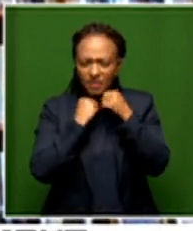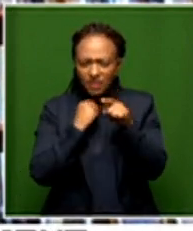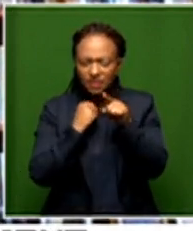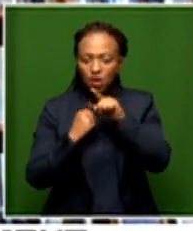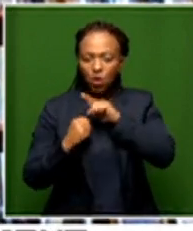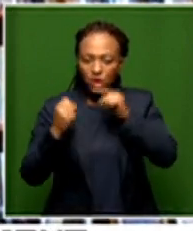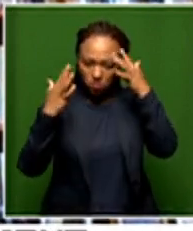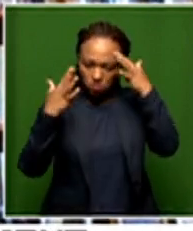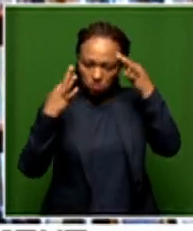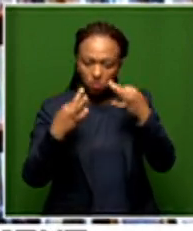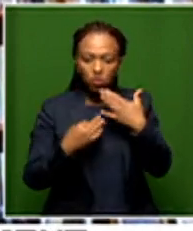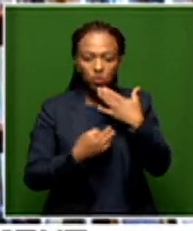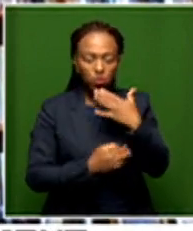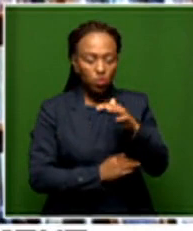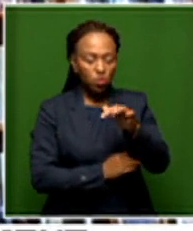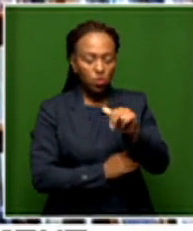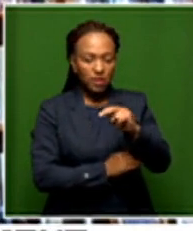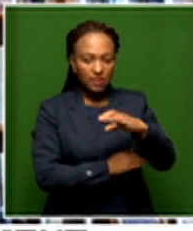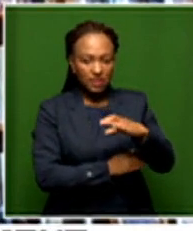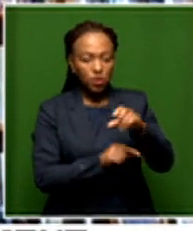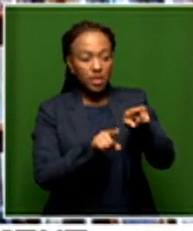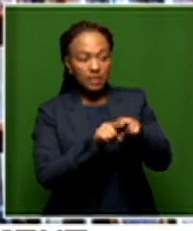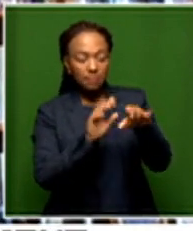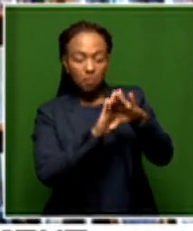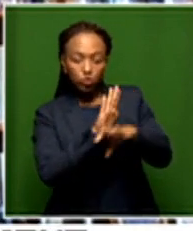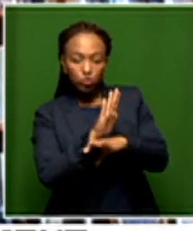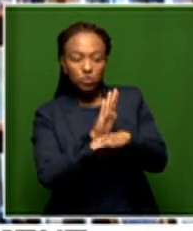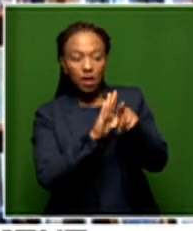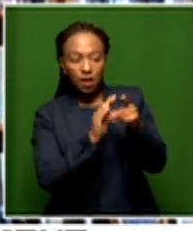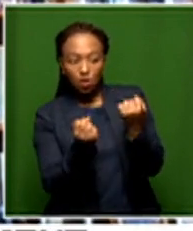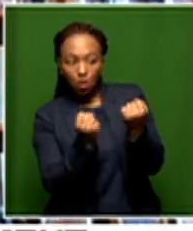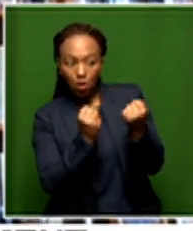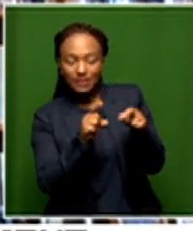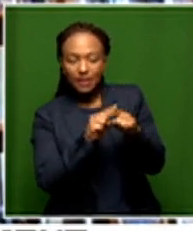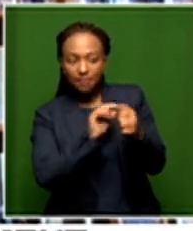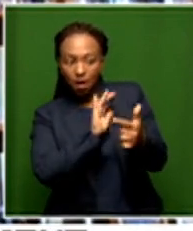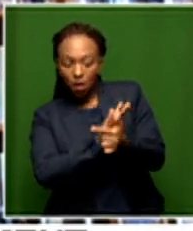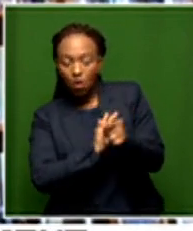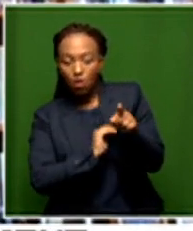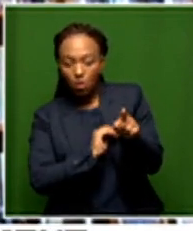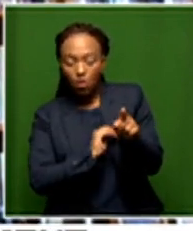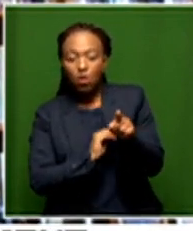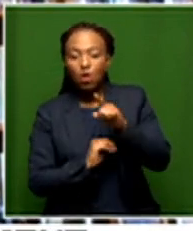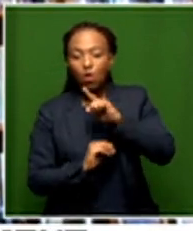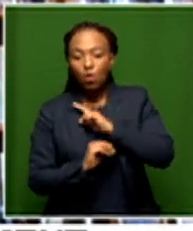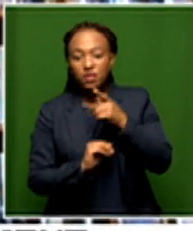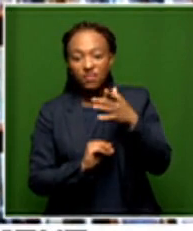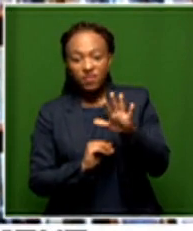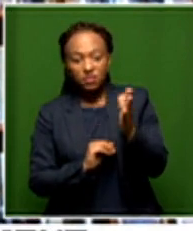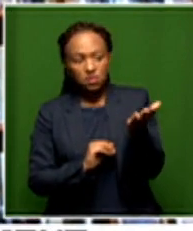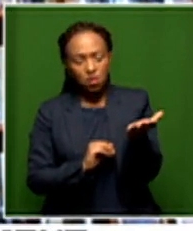the ANC onto the same page as the Constitutional Court and the law, in which they called on Cabinet